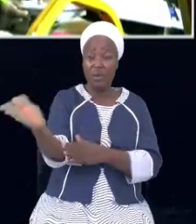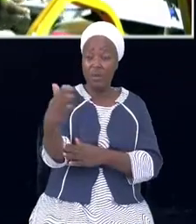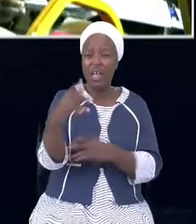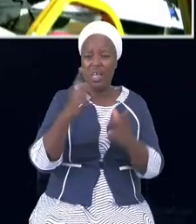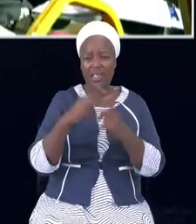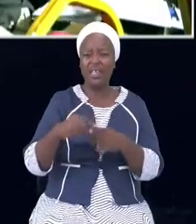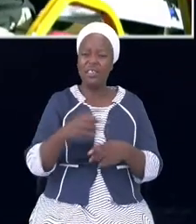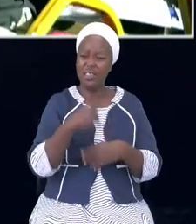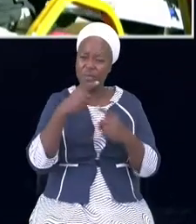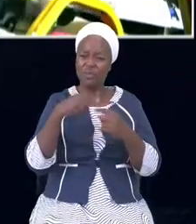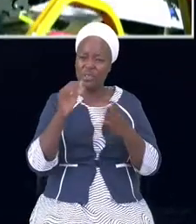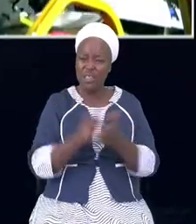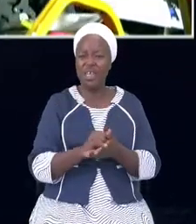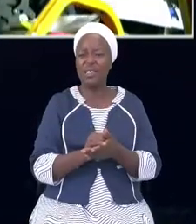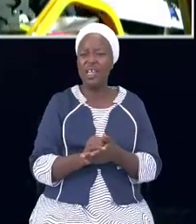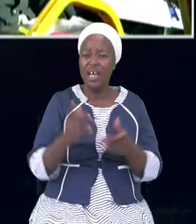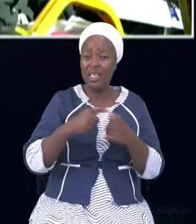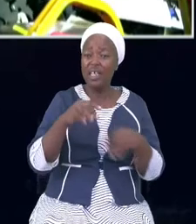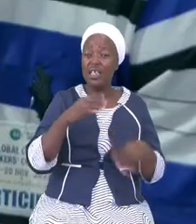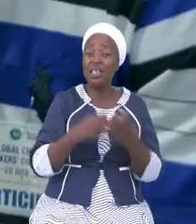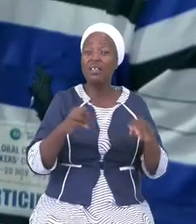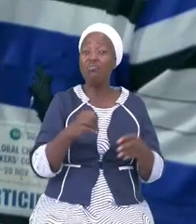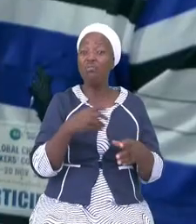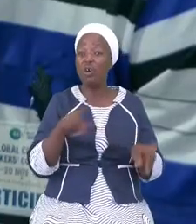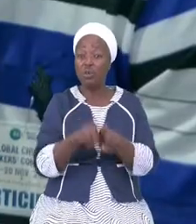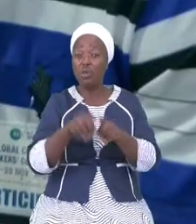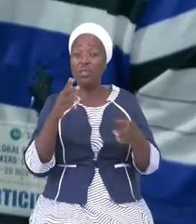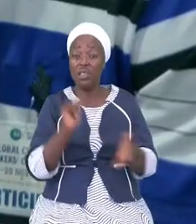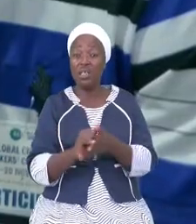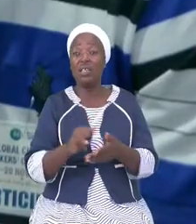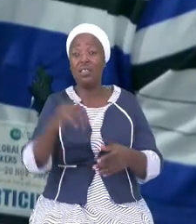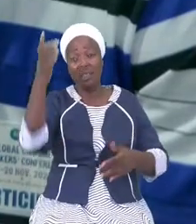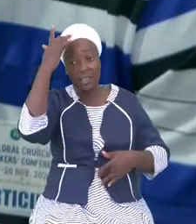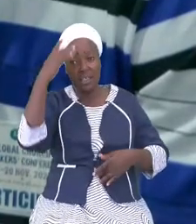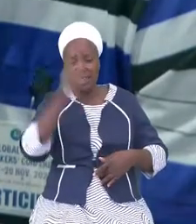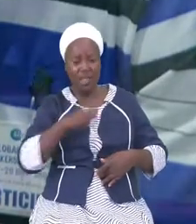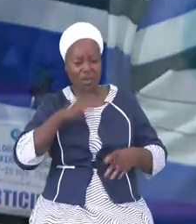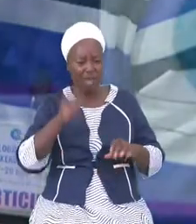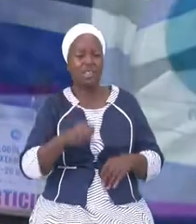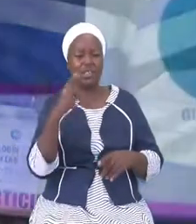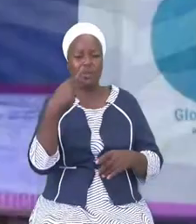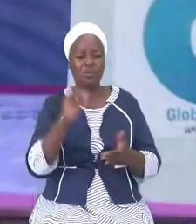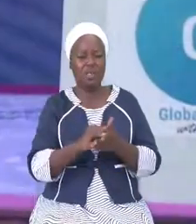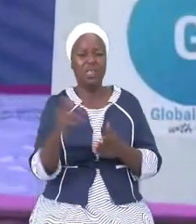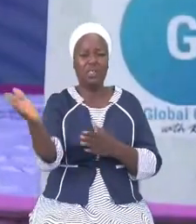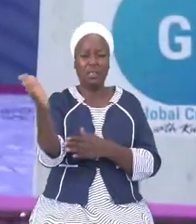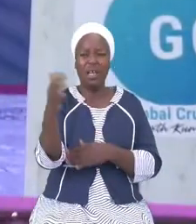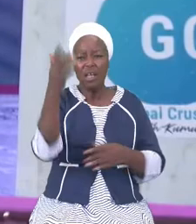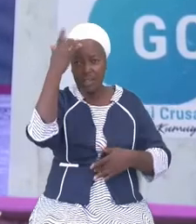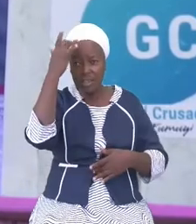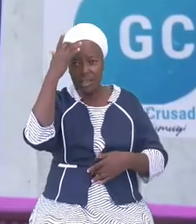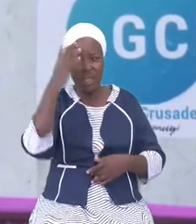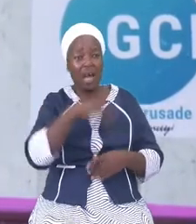that sickness, the Lord can speak to that sickness. The Lord speaks. And when that